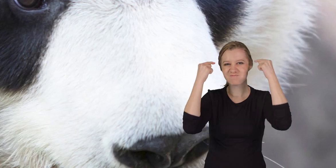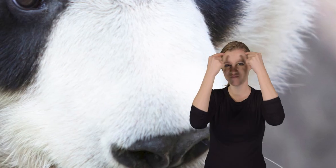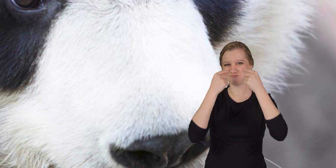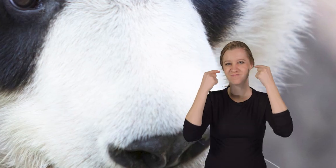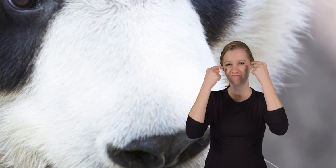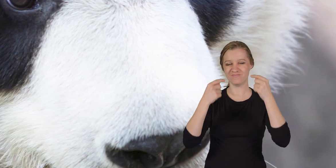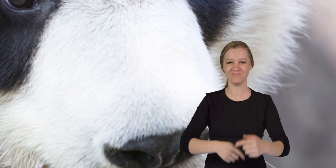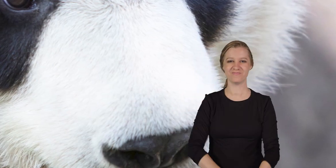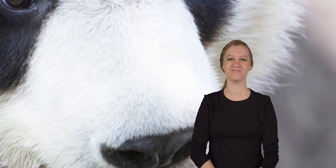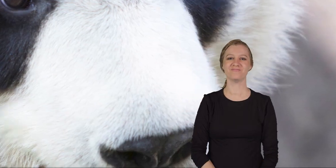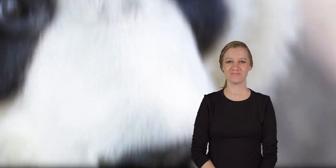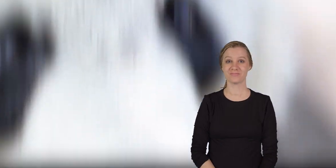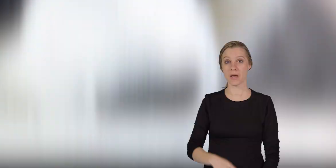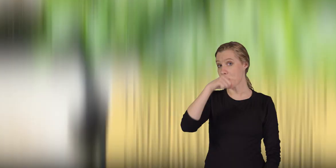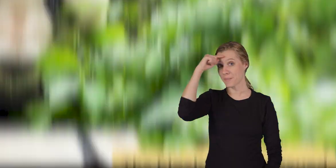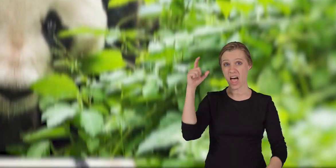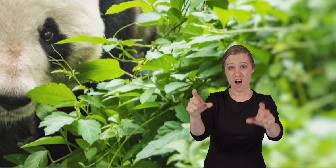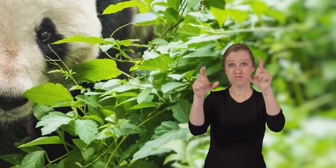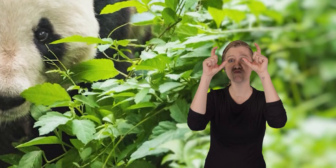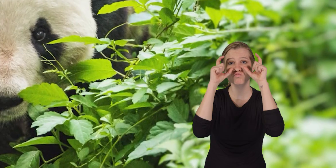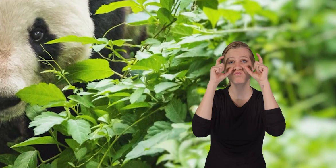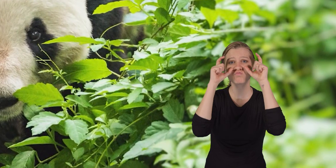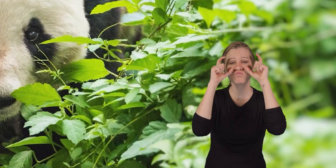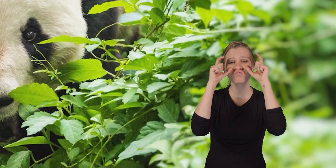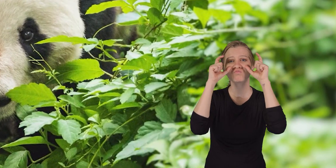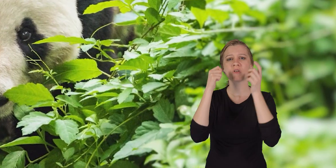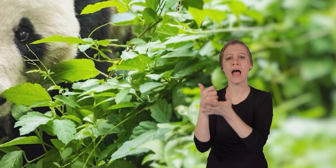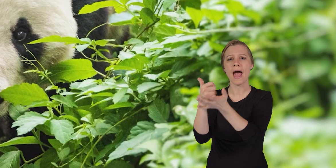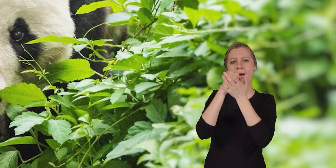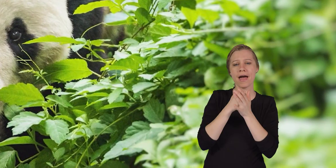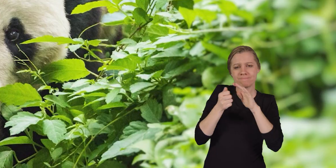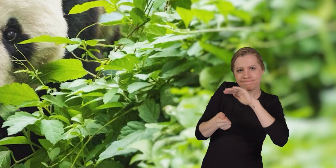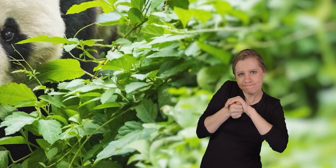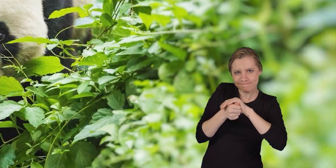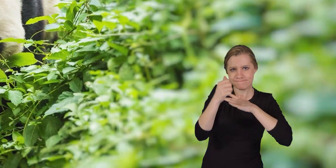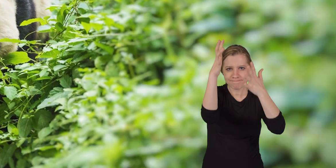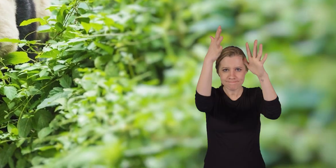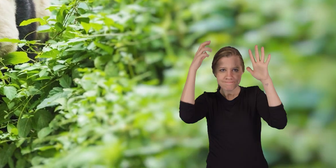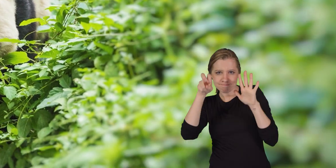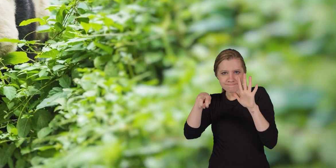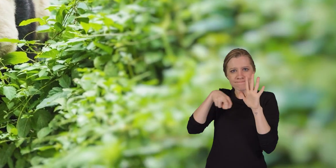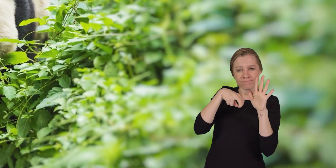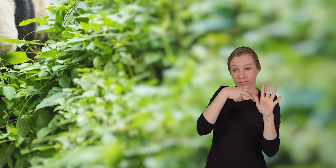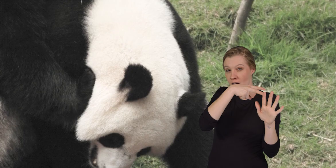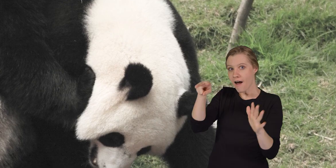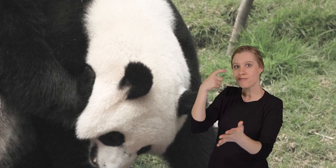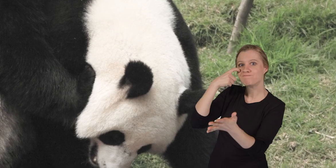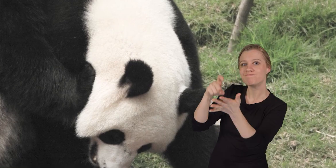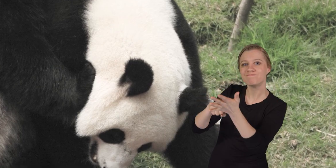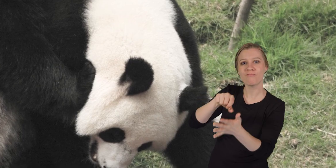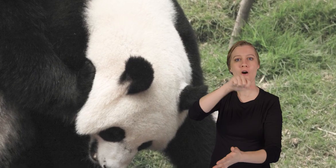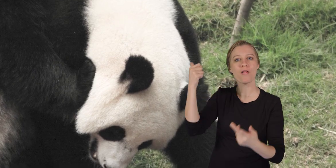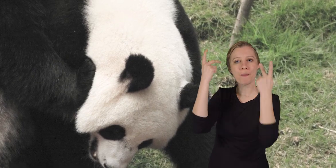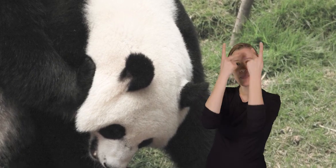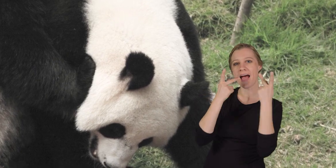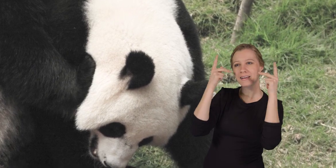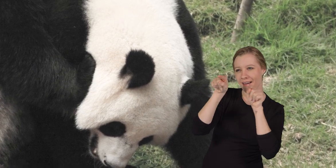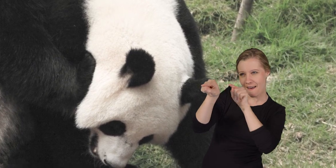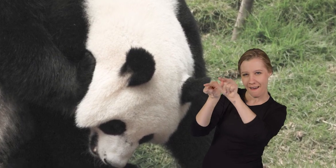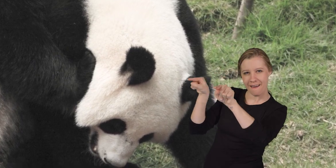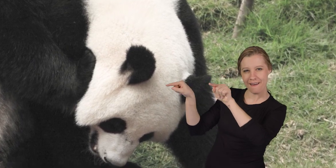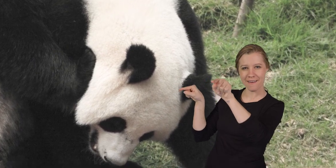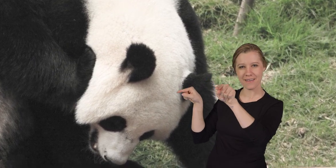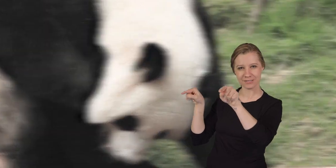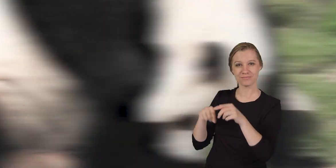patches around their eyes. The black circles around their eyes help them hide in the forest and recognize